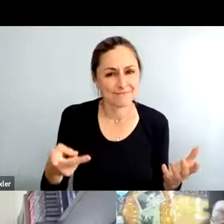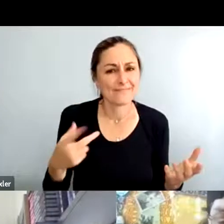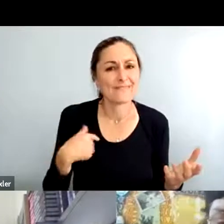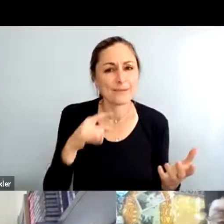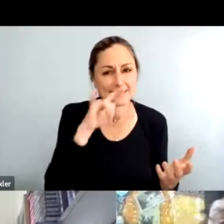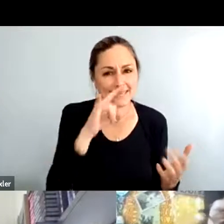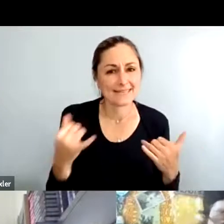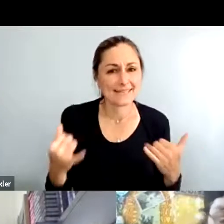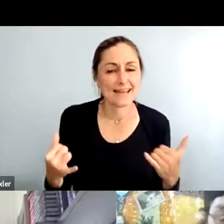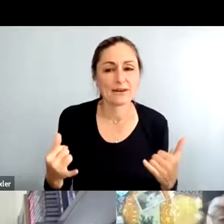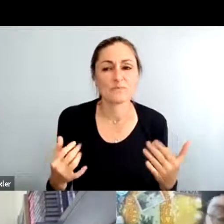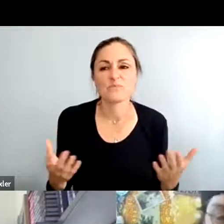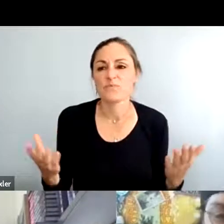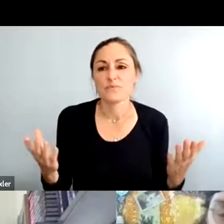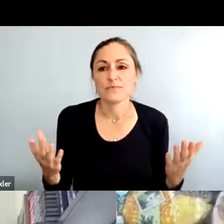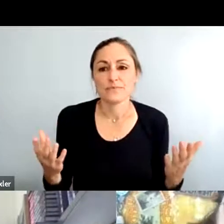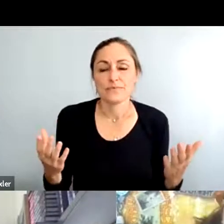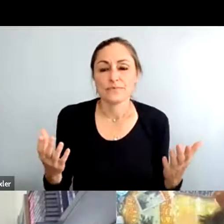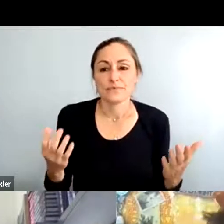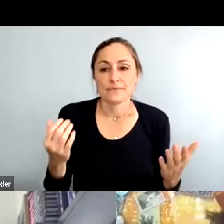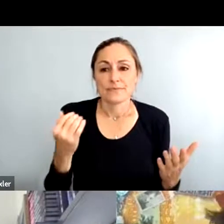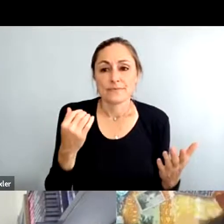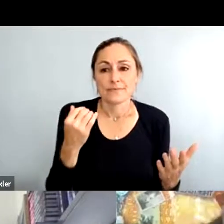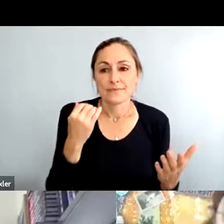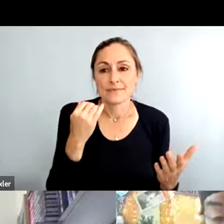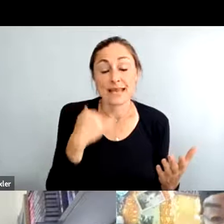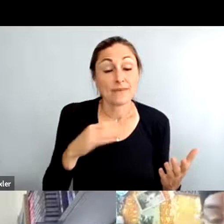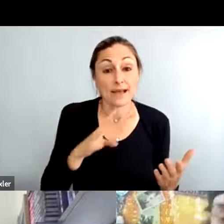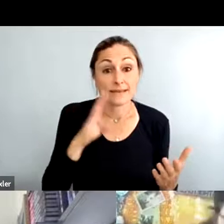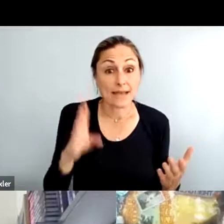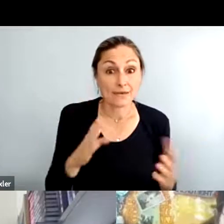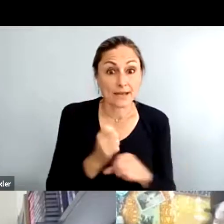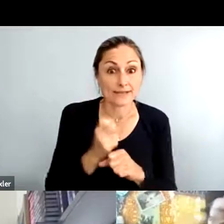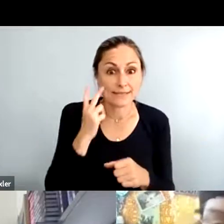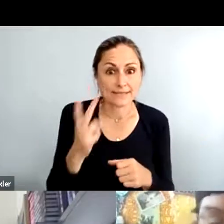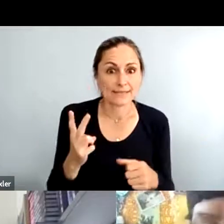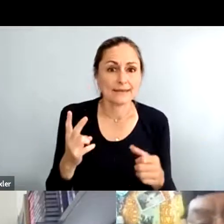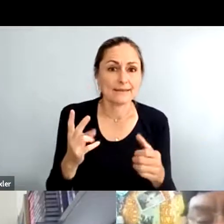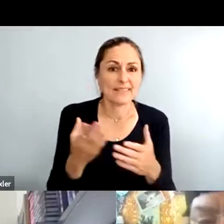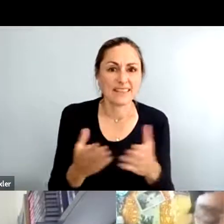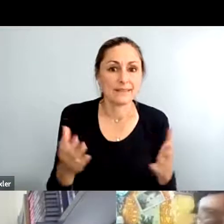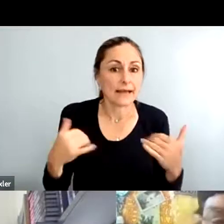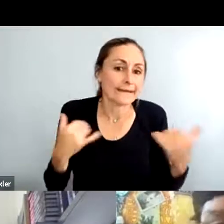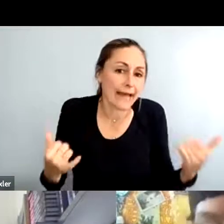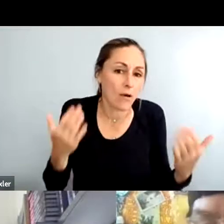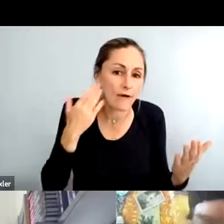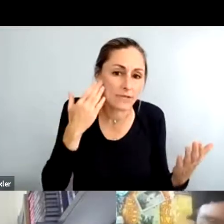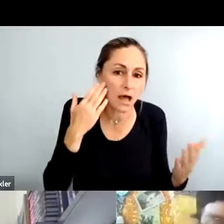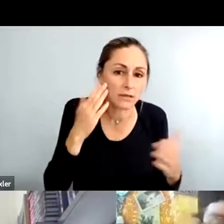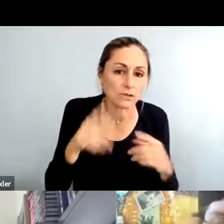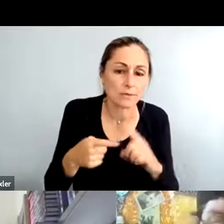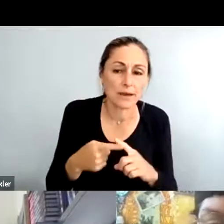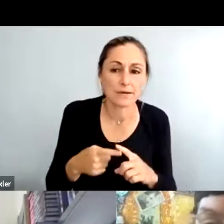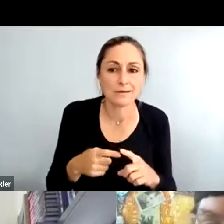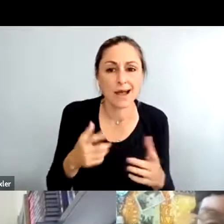didn't get to see any of the stuff that I now have knowledge of. And that would have been